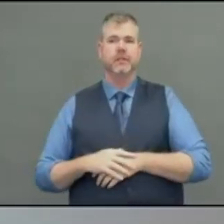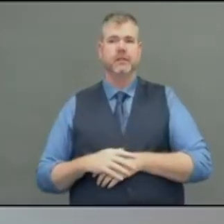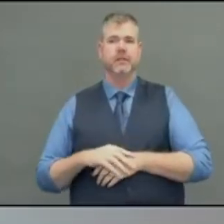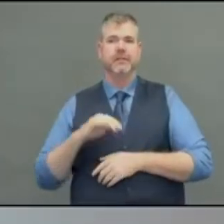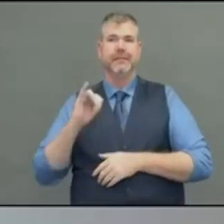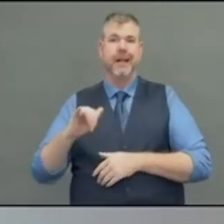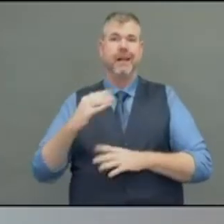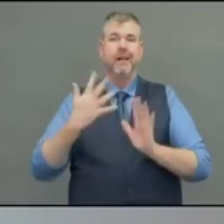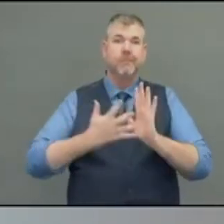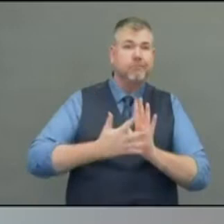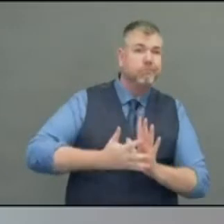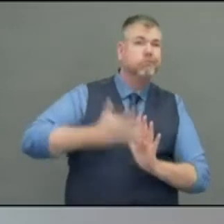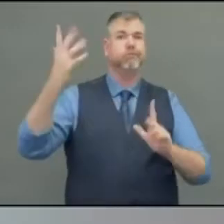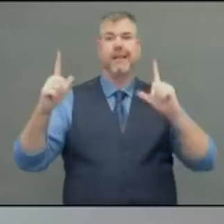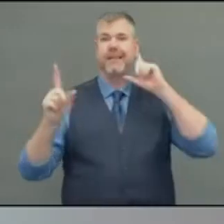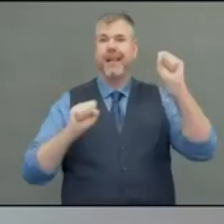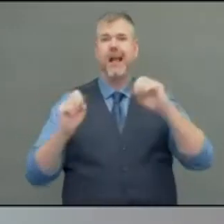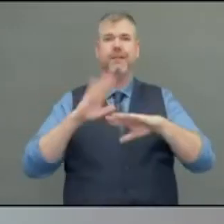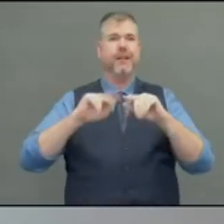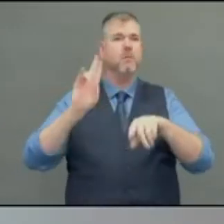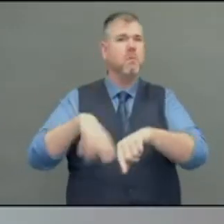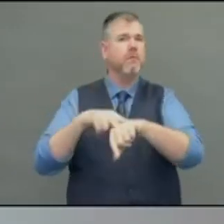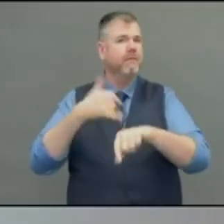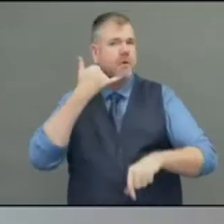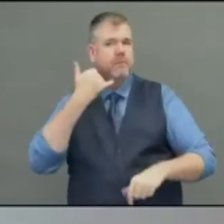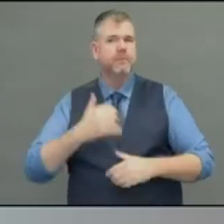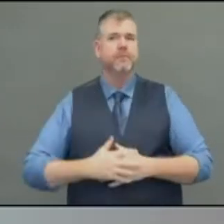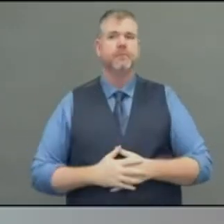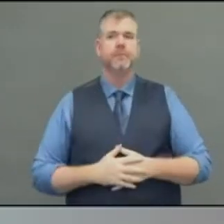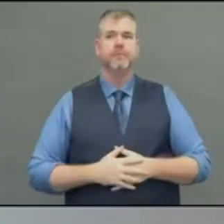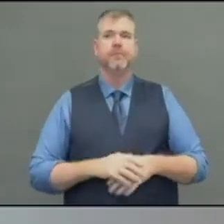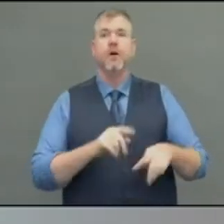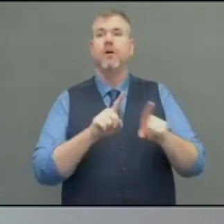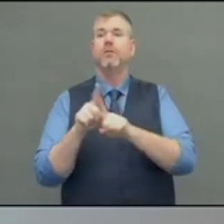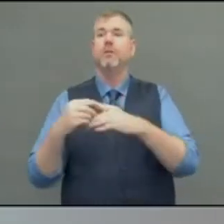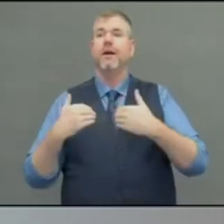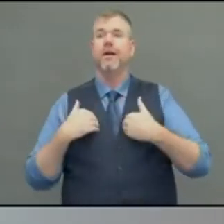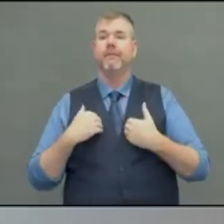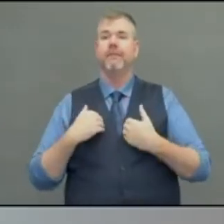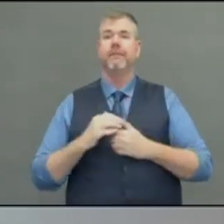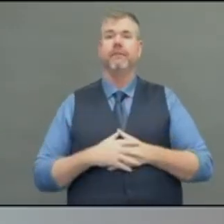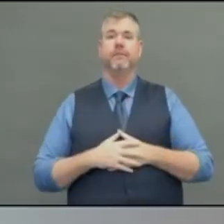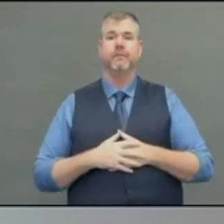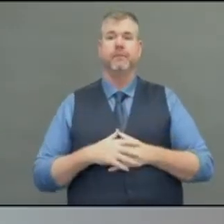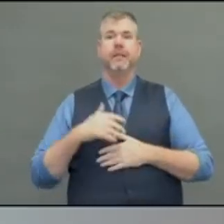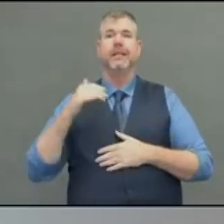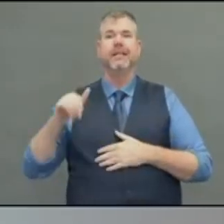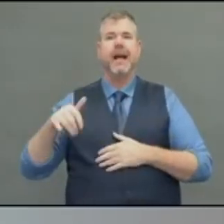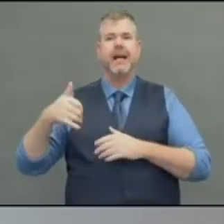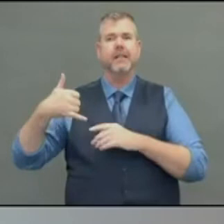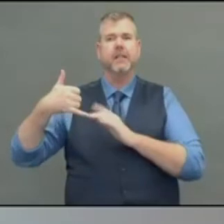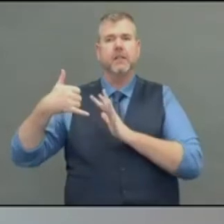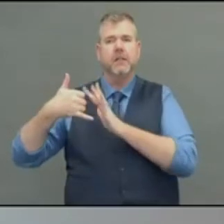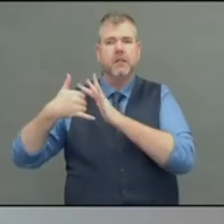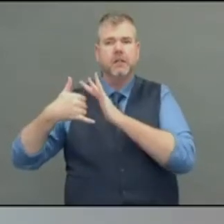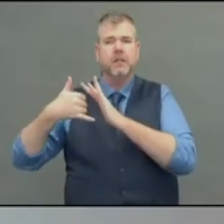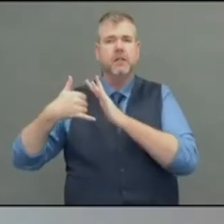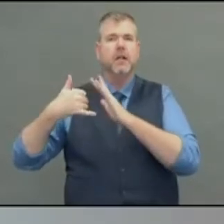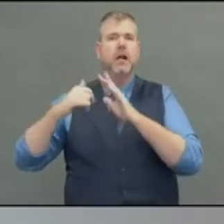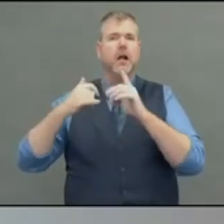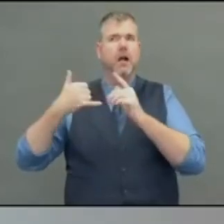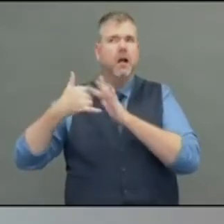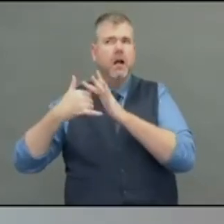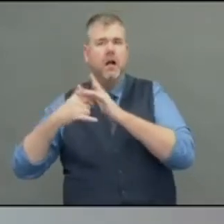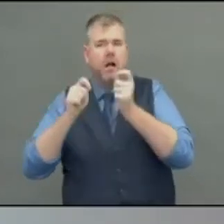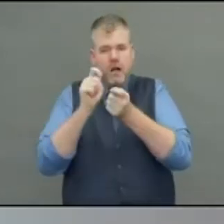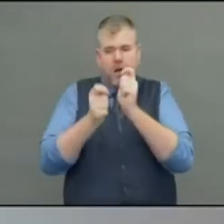have tone control, which is going to help with clarity. People that have a hearing loss not only struggle with volume, but with